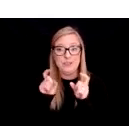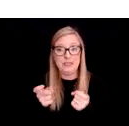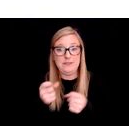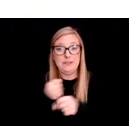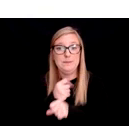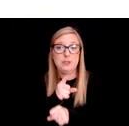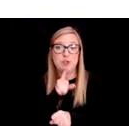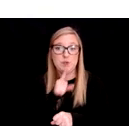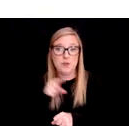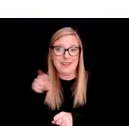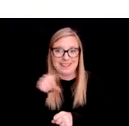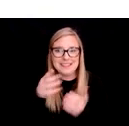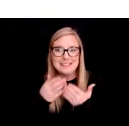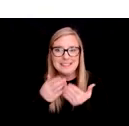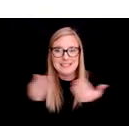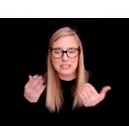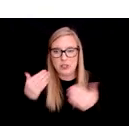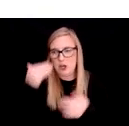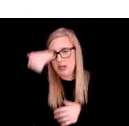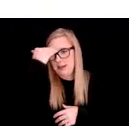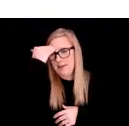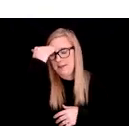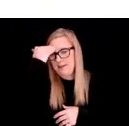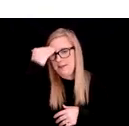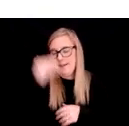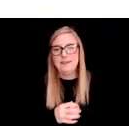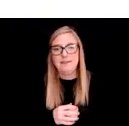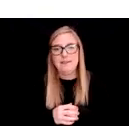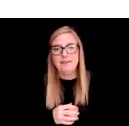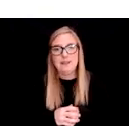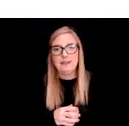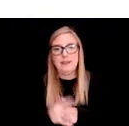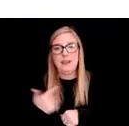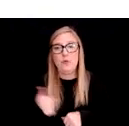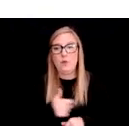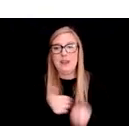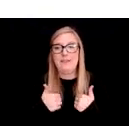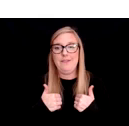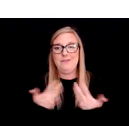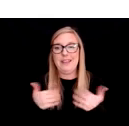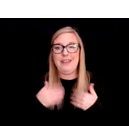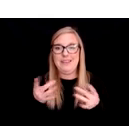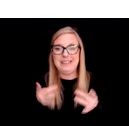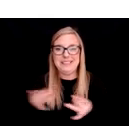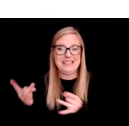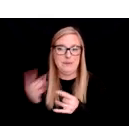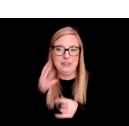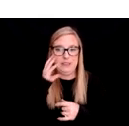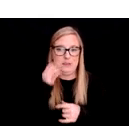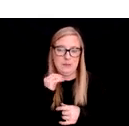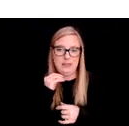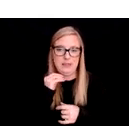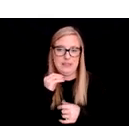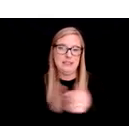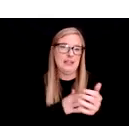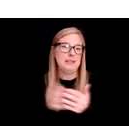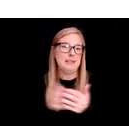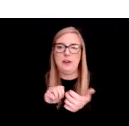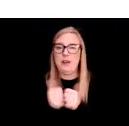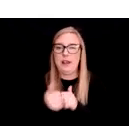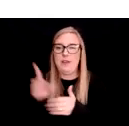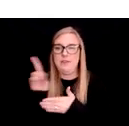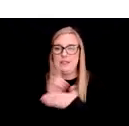these things can be accounted for and that we are given a seamless experience no matter how the design is